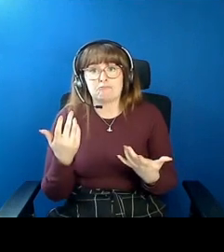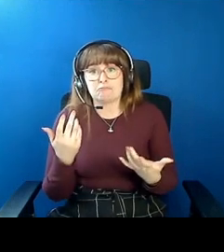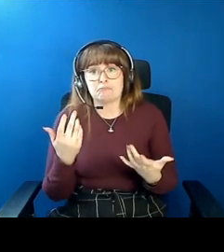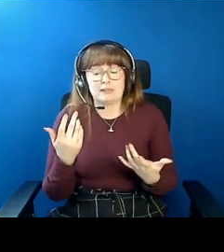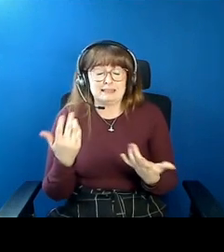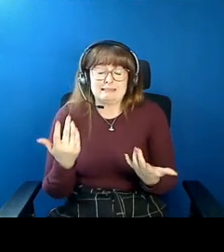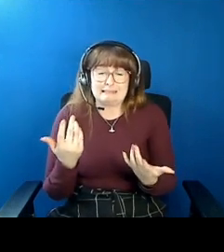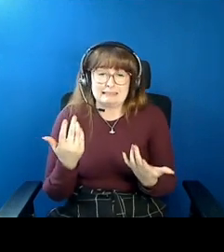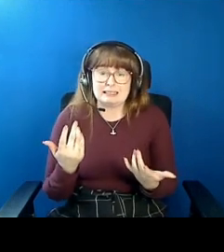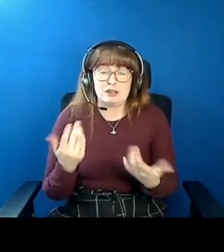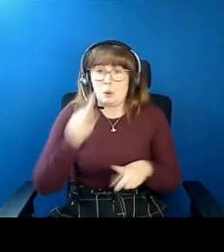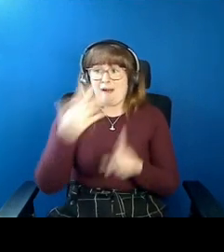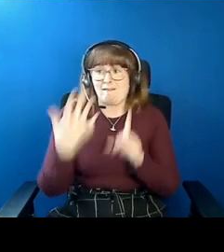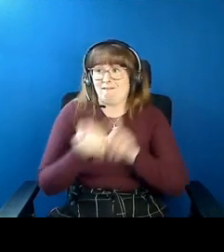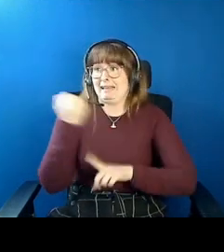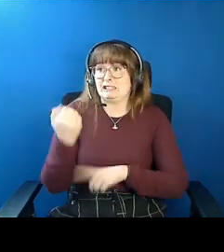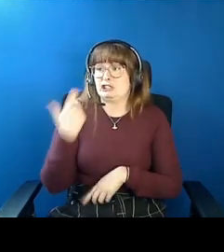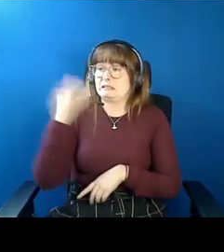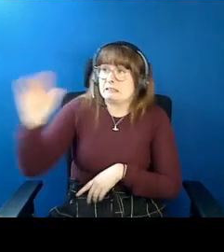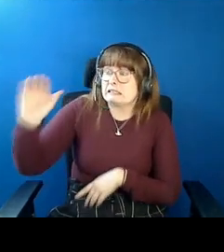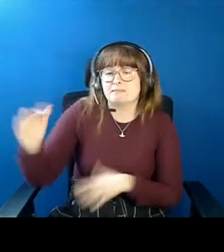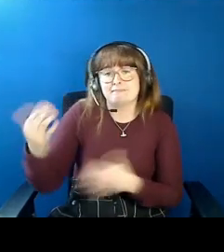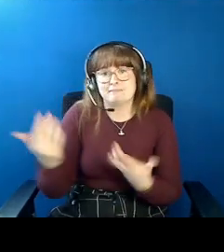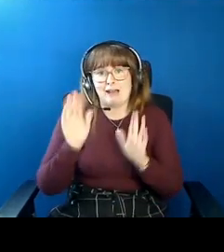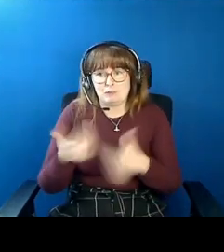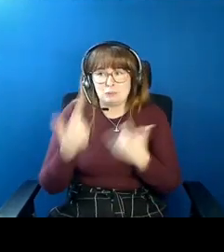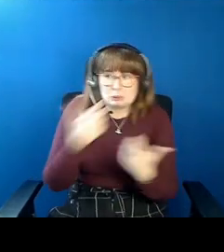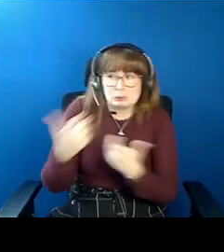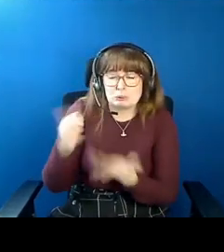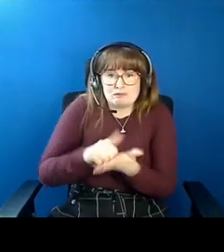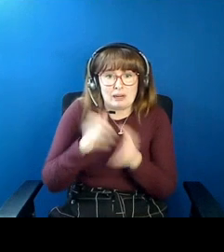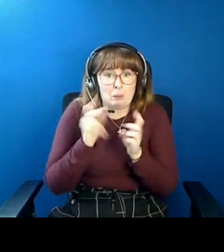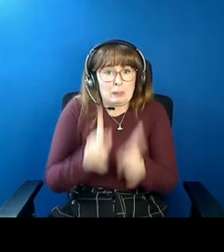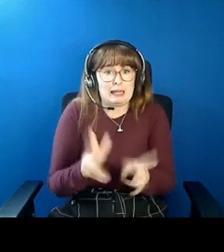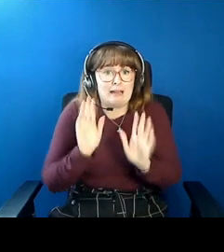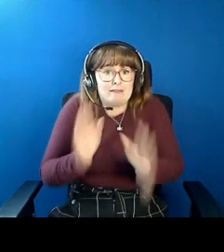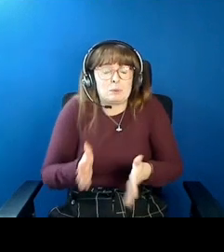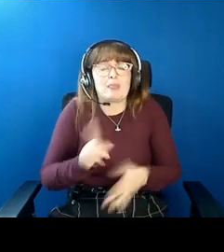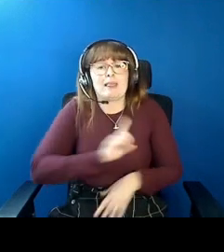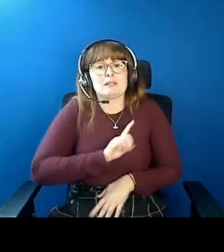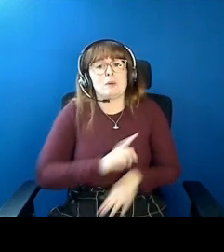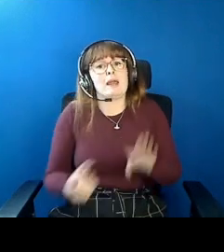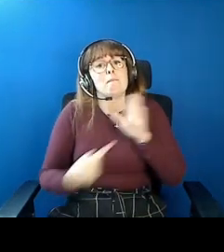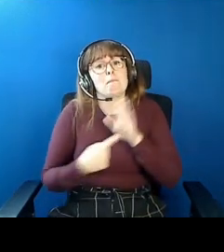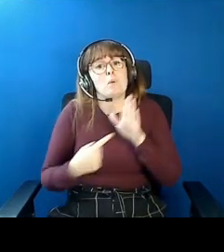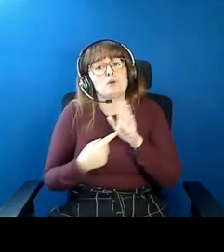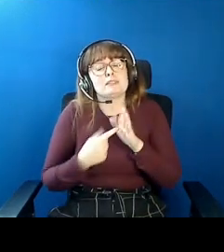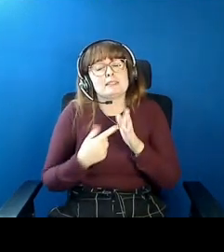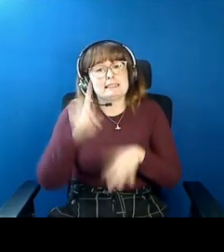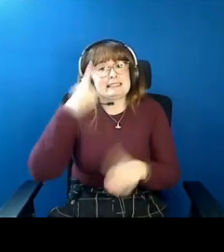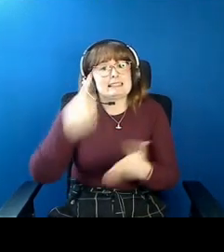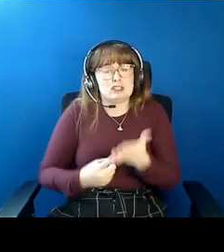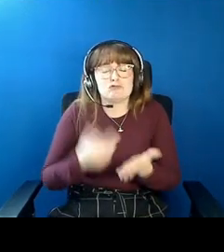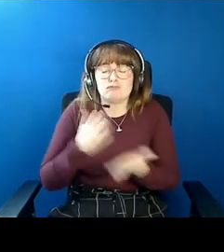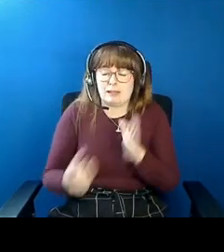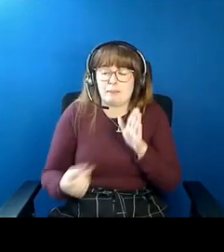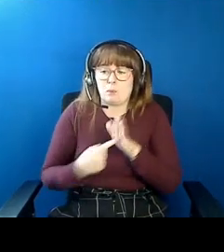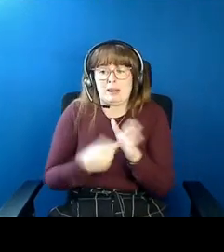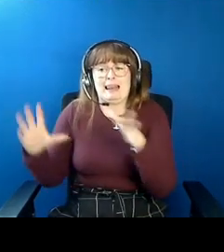and needs to be found somewhere. And that's why making important decisions based upon as much data as possible is